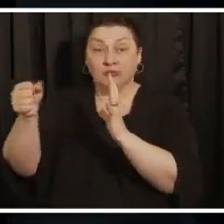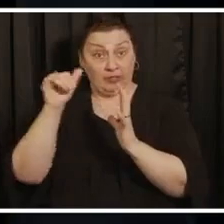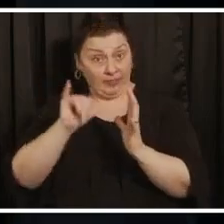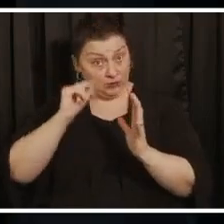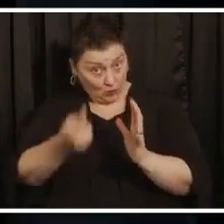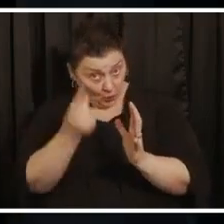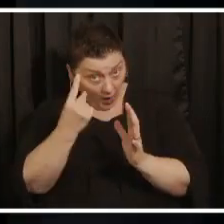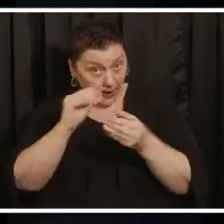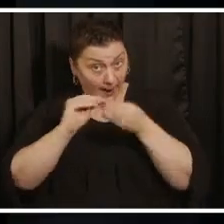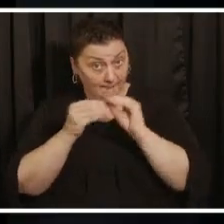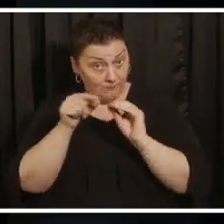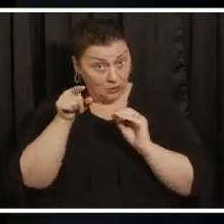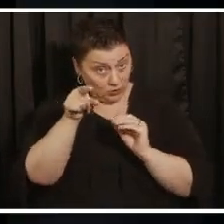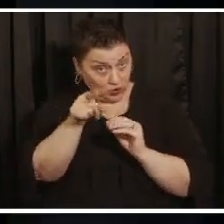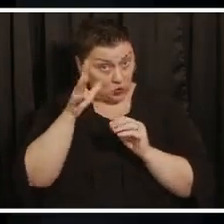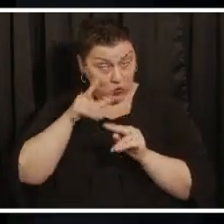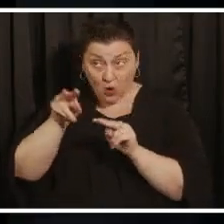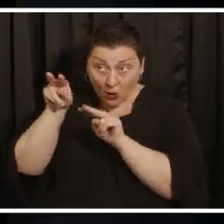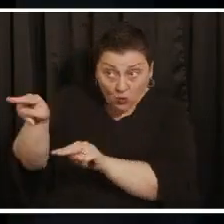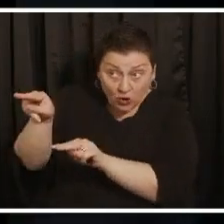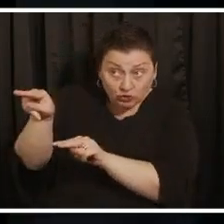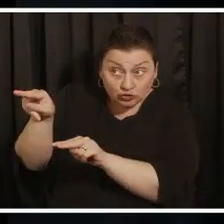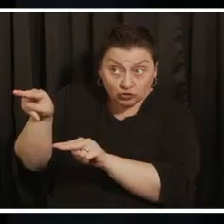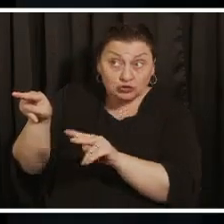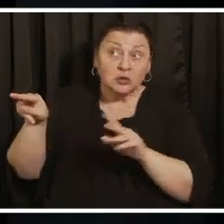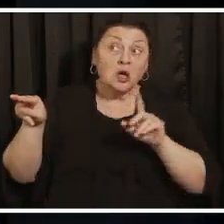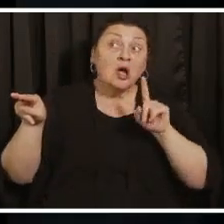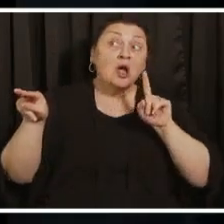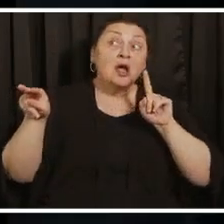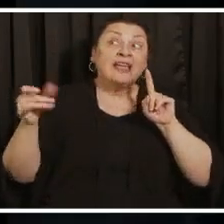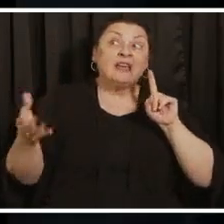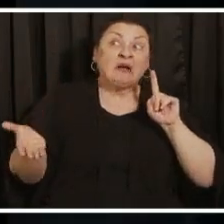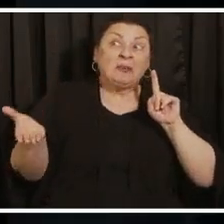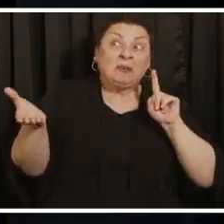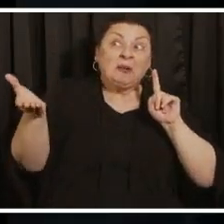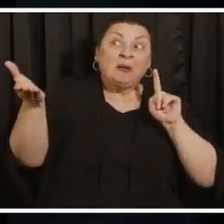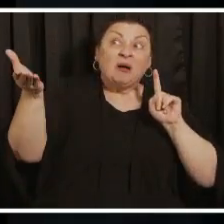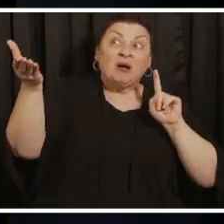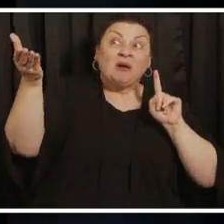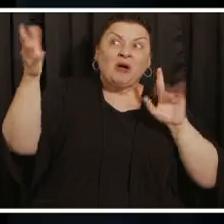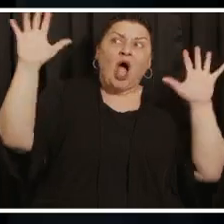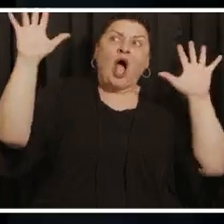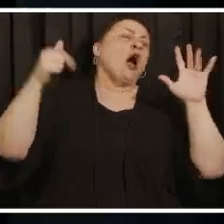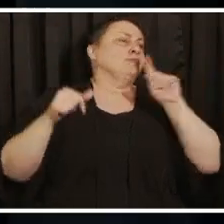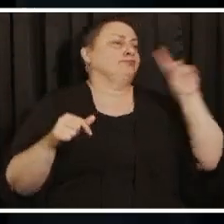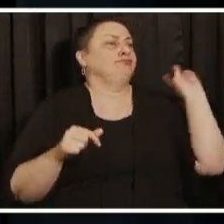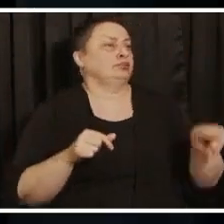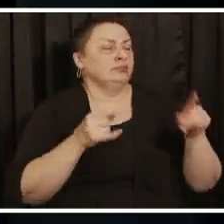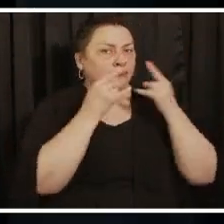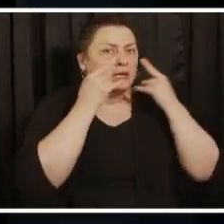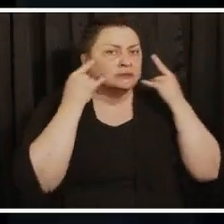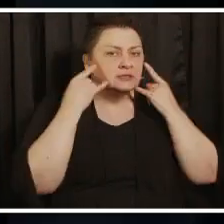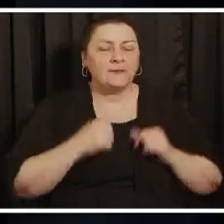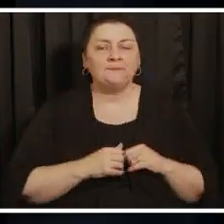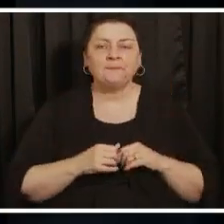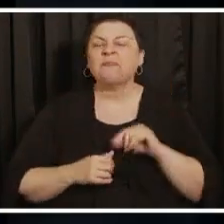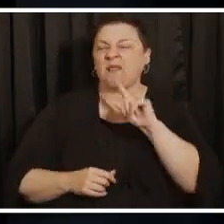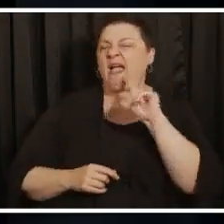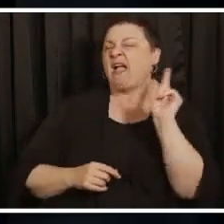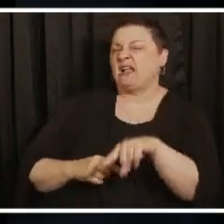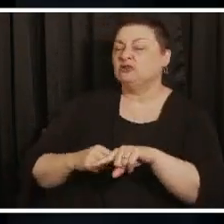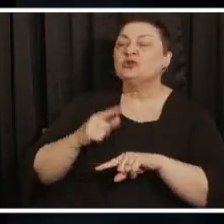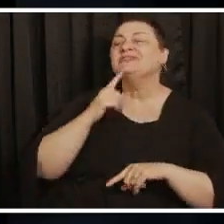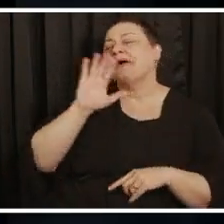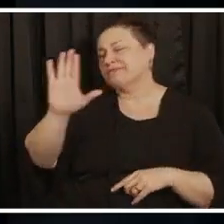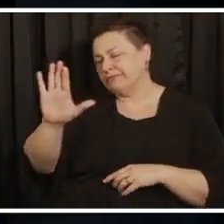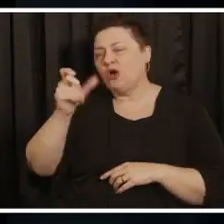use moving forward to possibly implement any sort of statewide measures? No, there's one other metric with regard to schools. Certainly